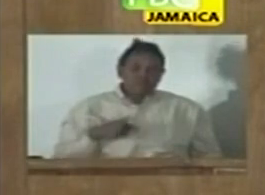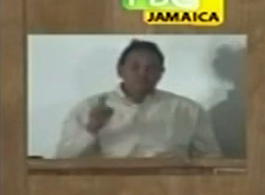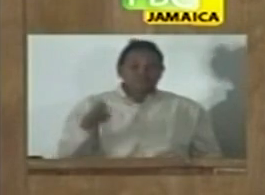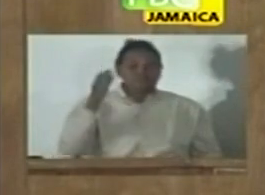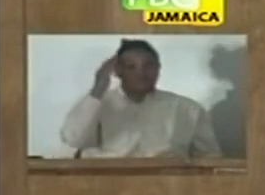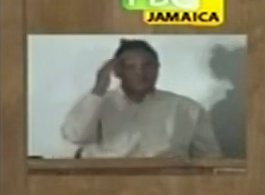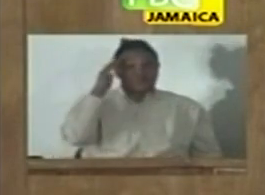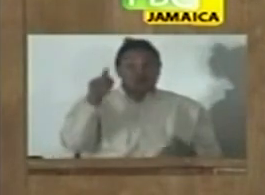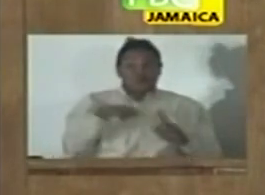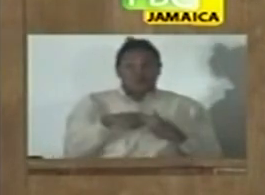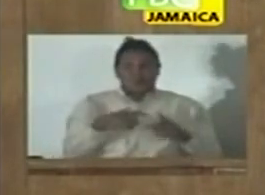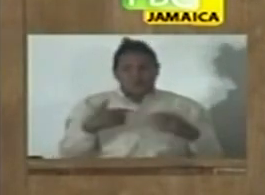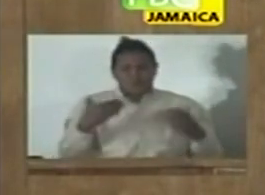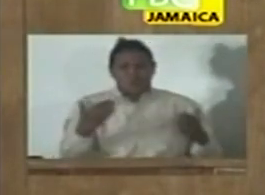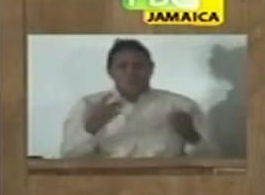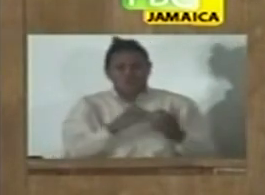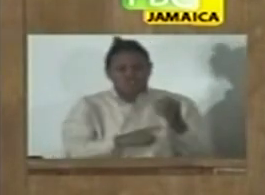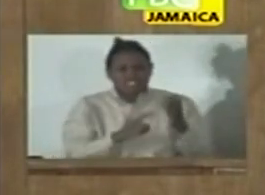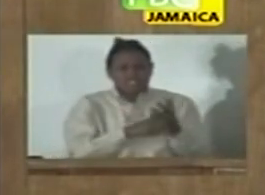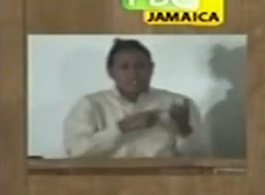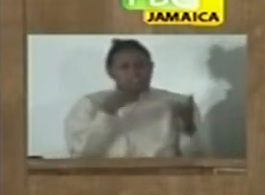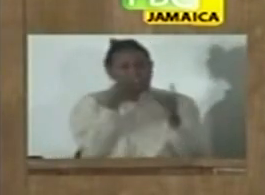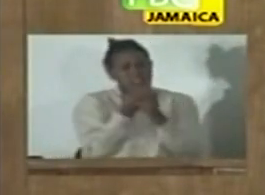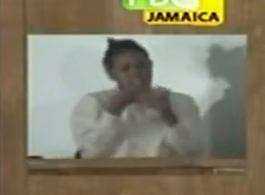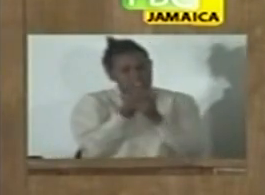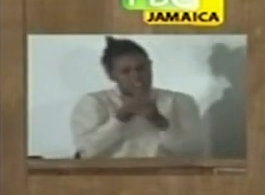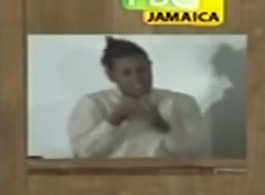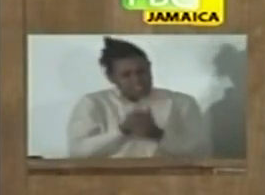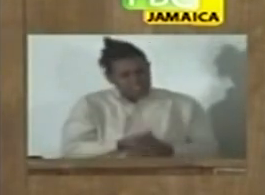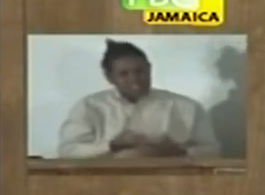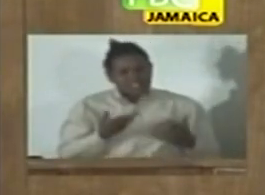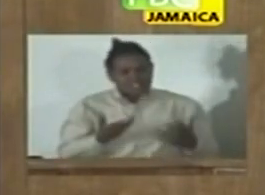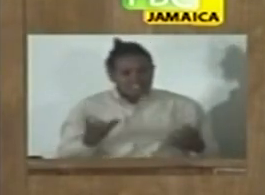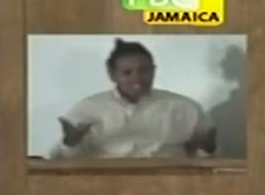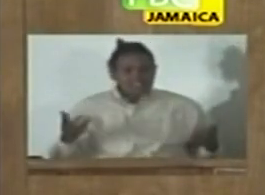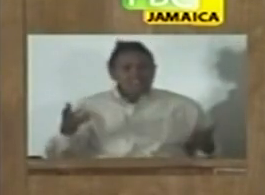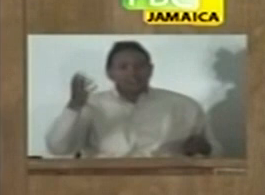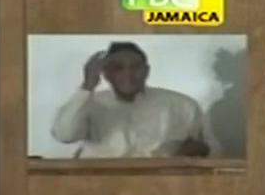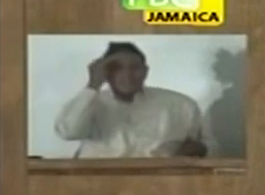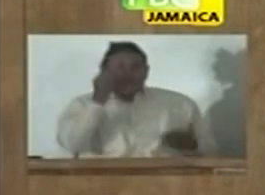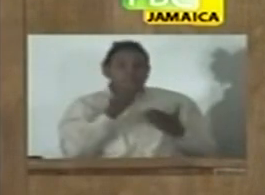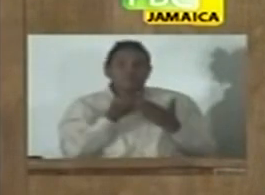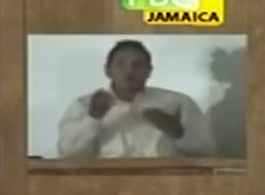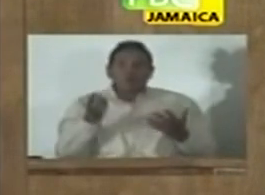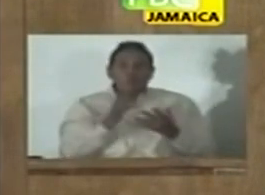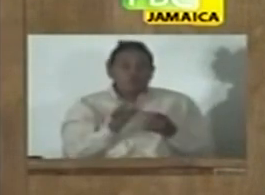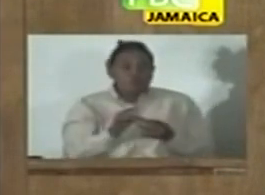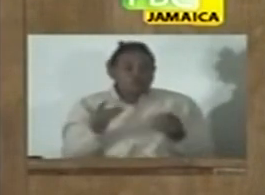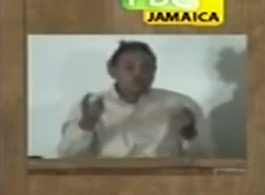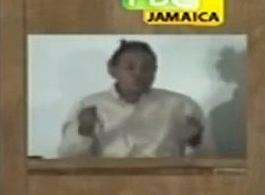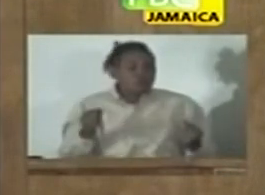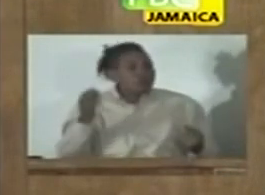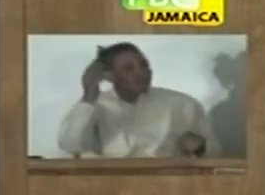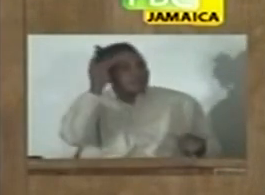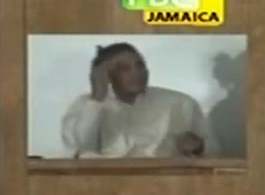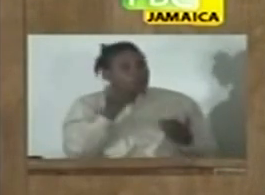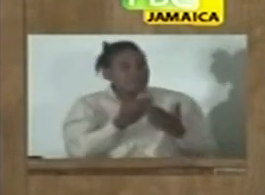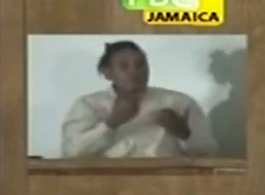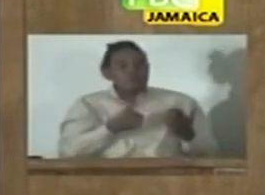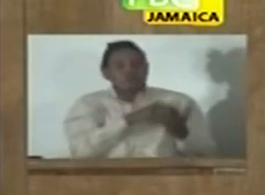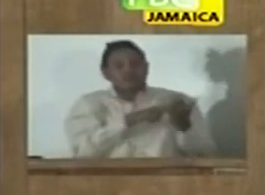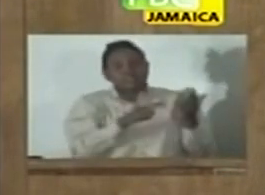and criticize and condemn things, think before we criticize.